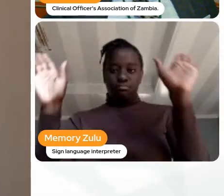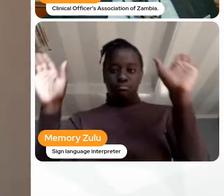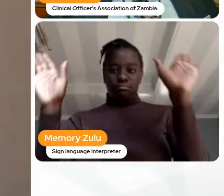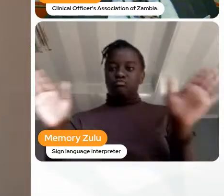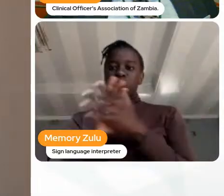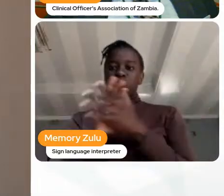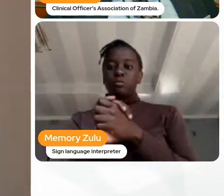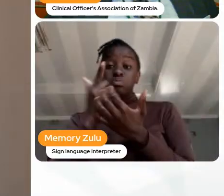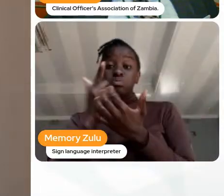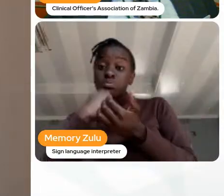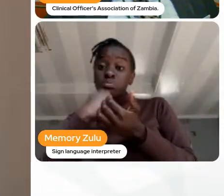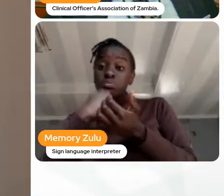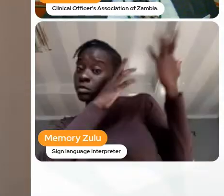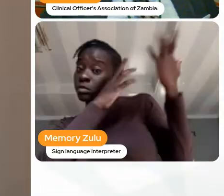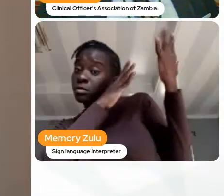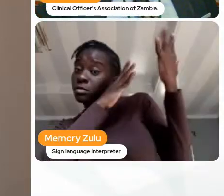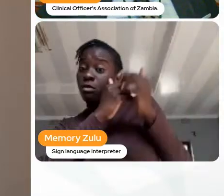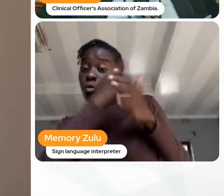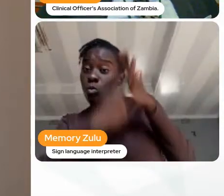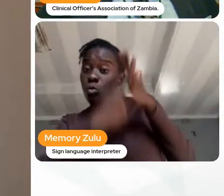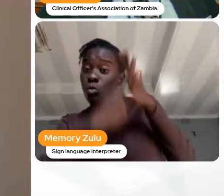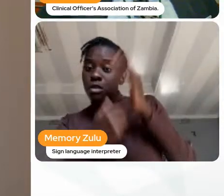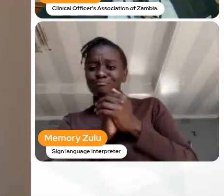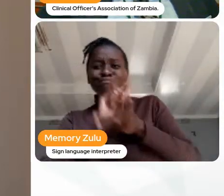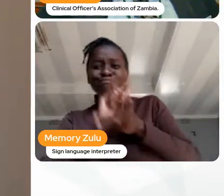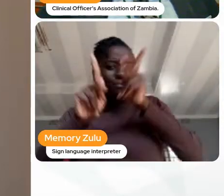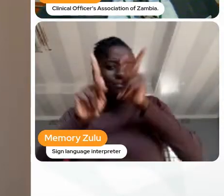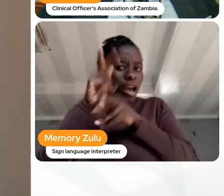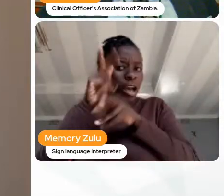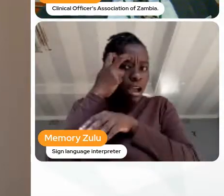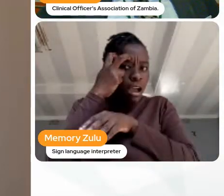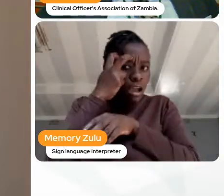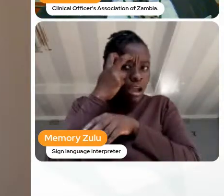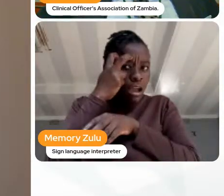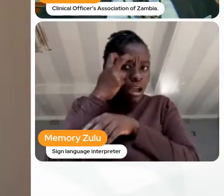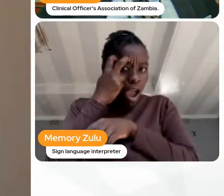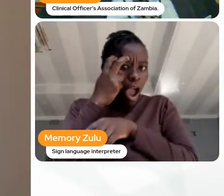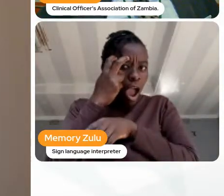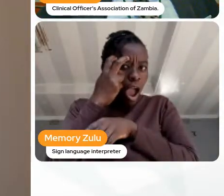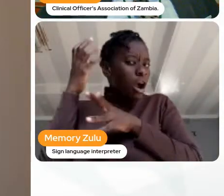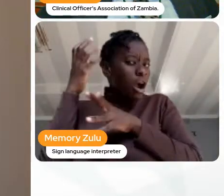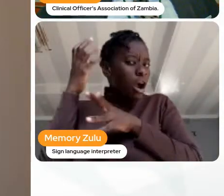is listening, I hope you are getting the right information here on